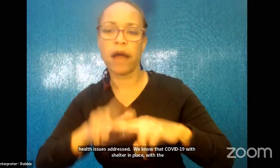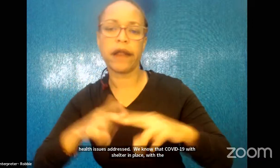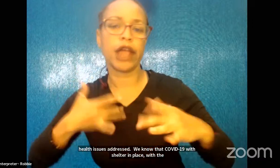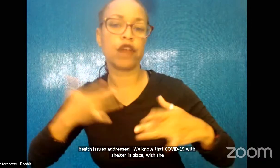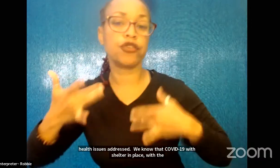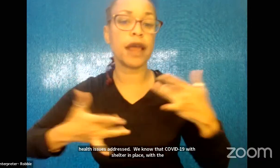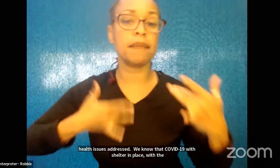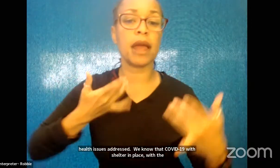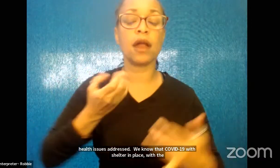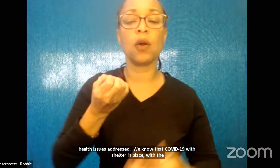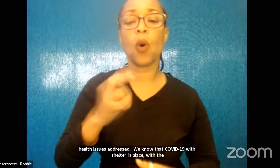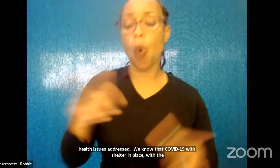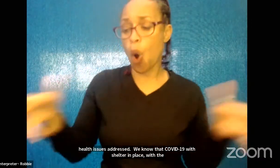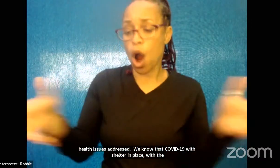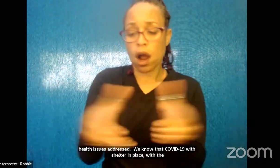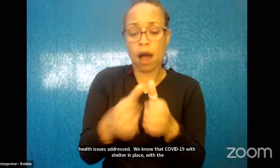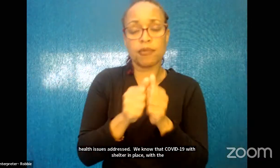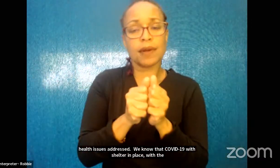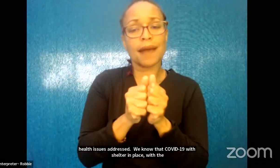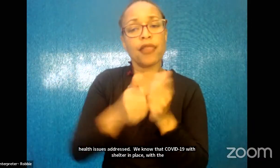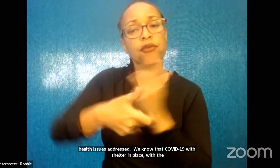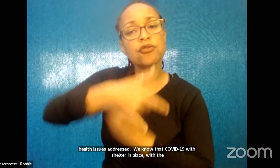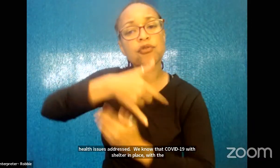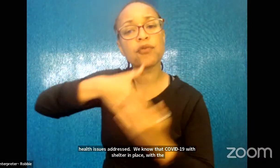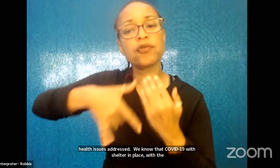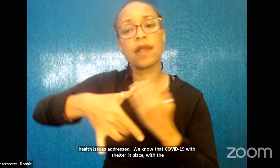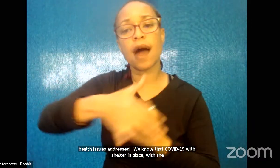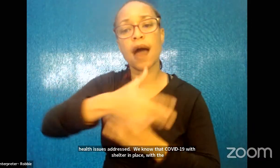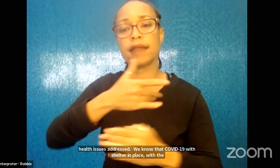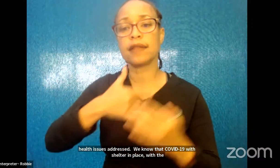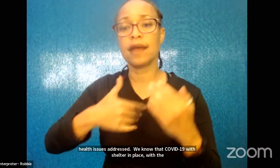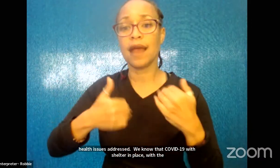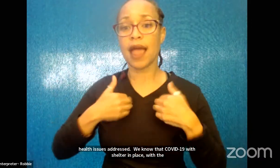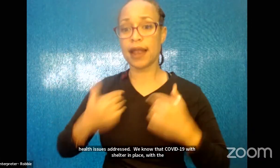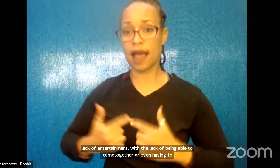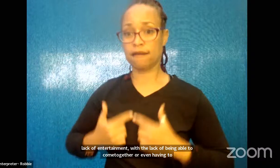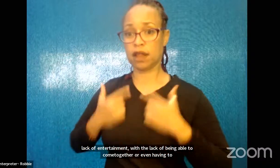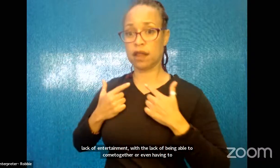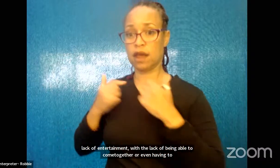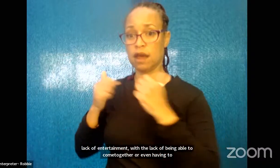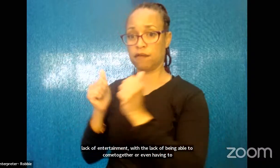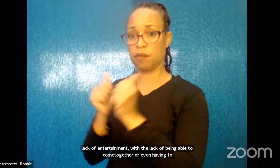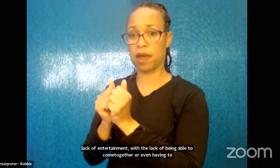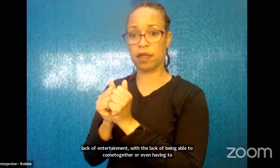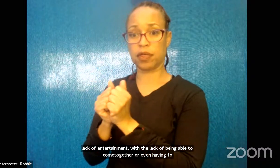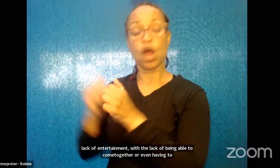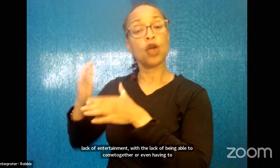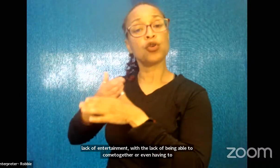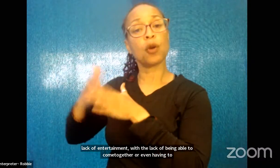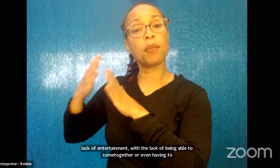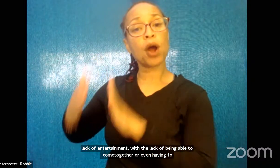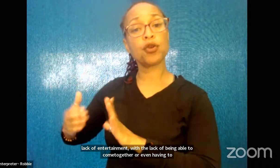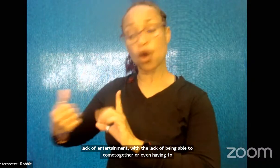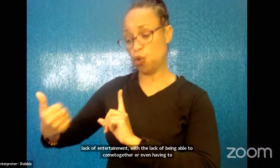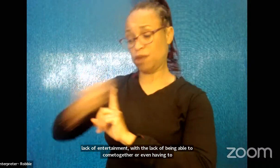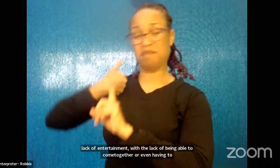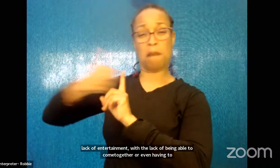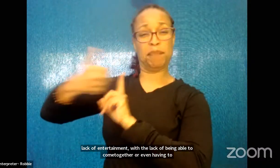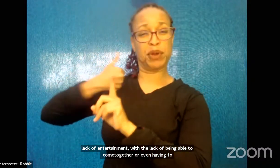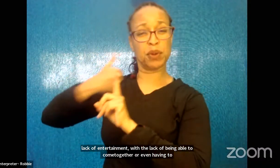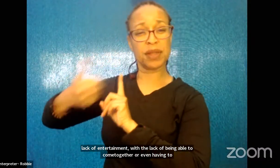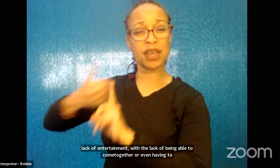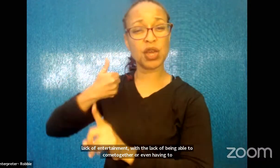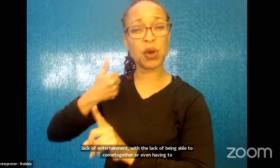being able to come together, or even having to live with your domestic partner who's violating or is